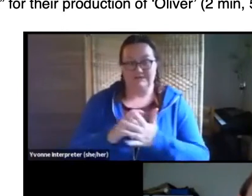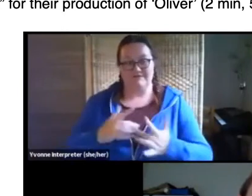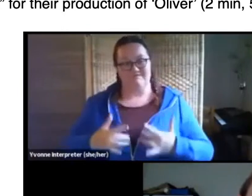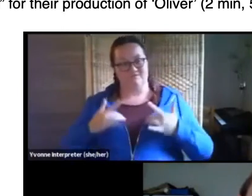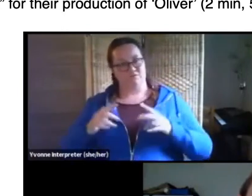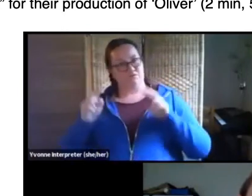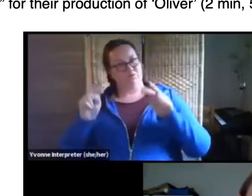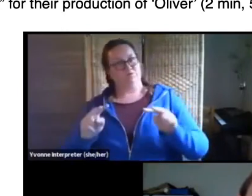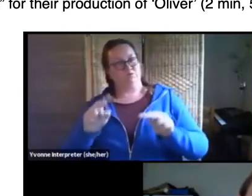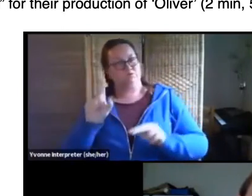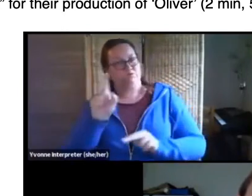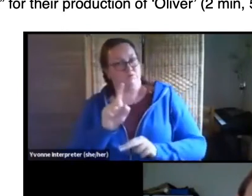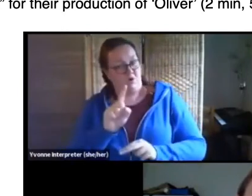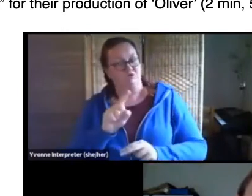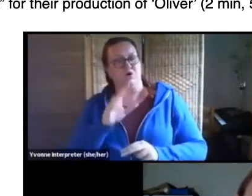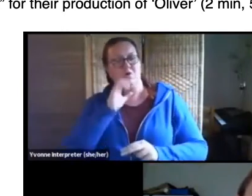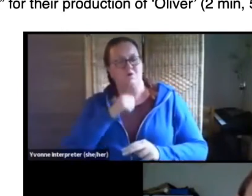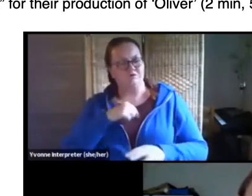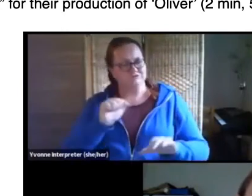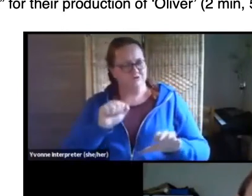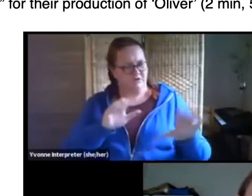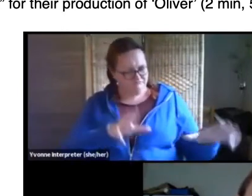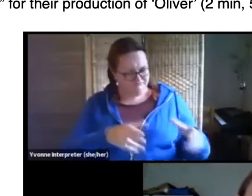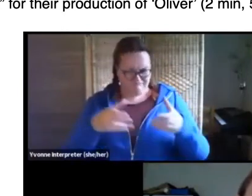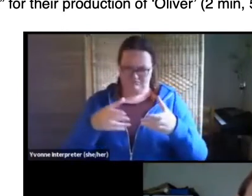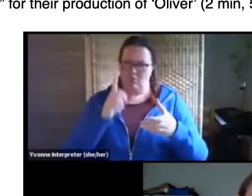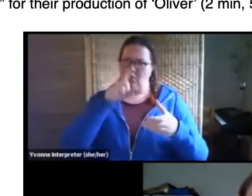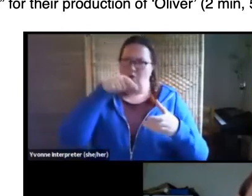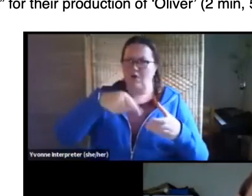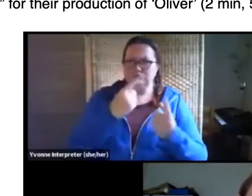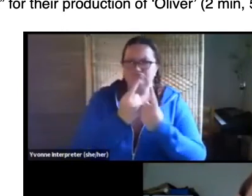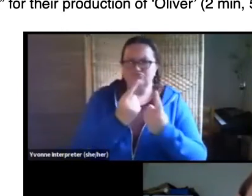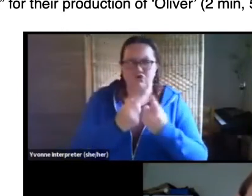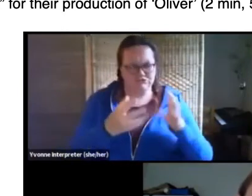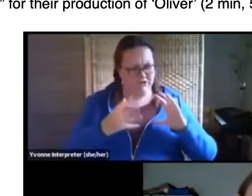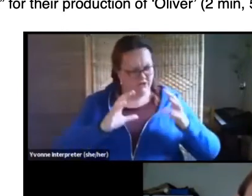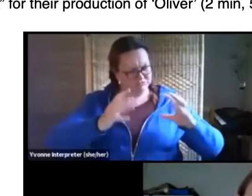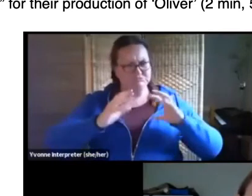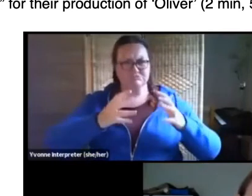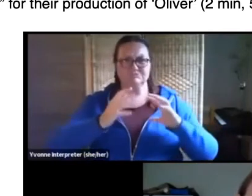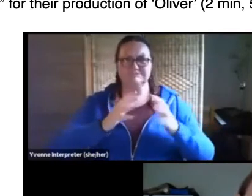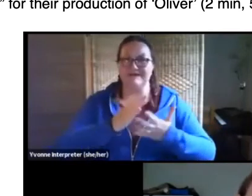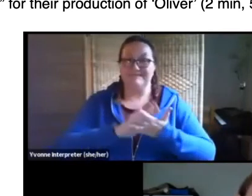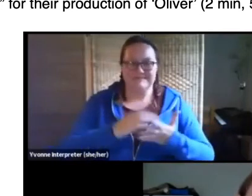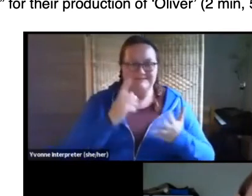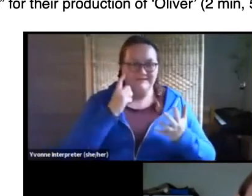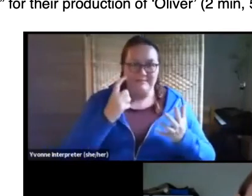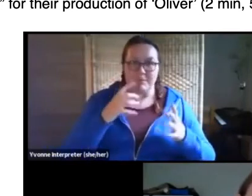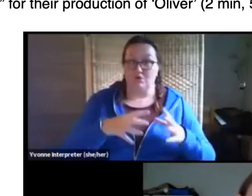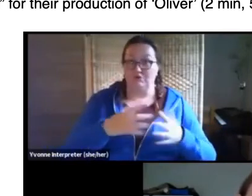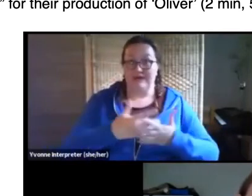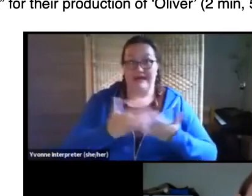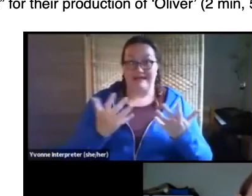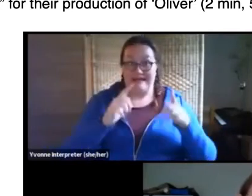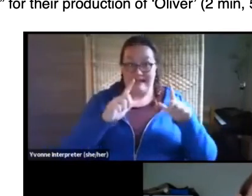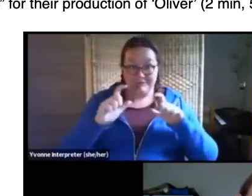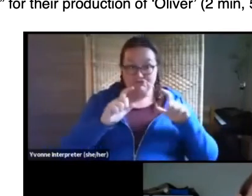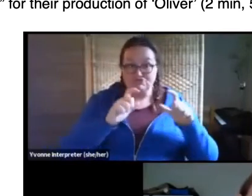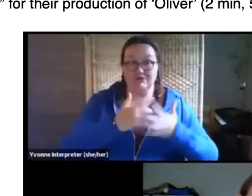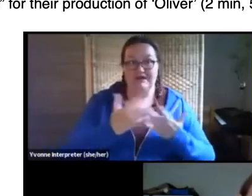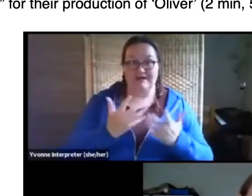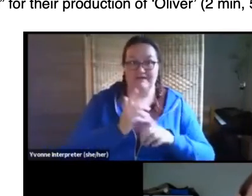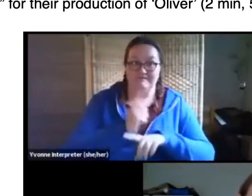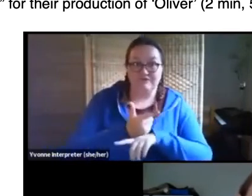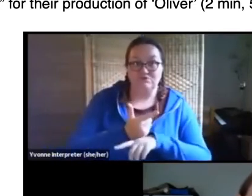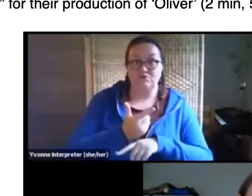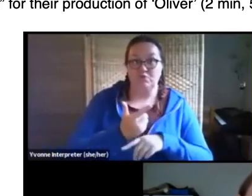with what the product is. So we would always want our marketing assets, so that's any imagery, any video content,